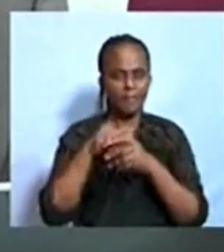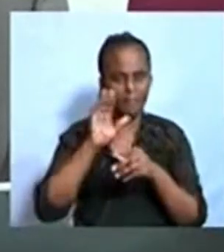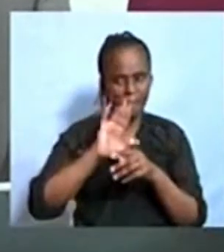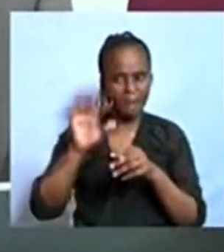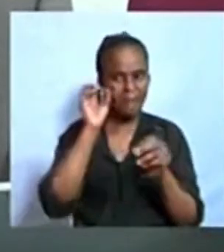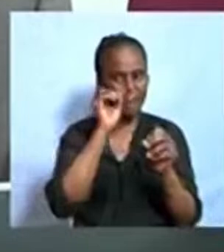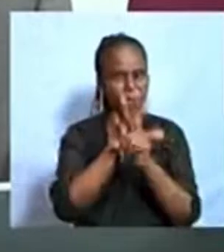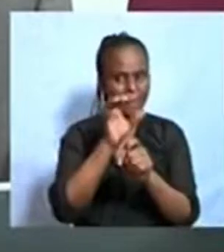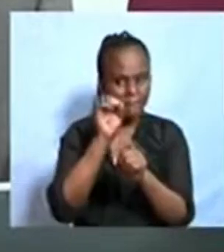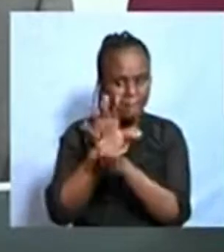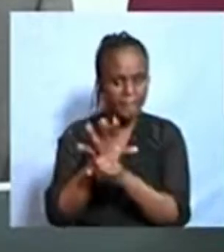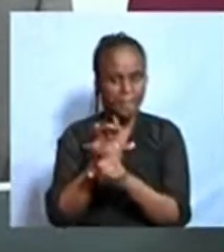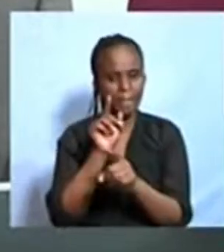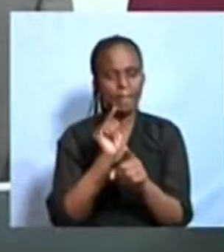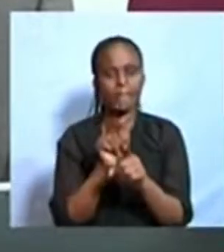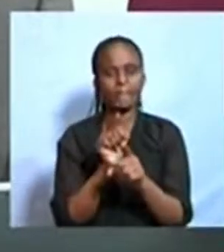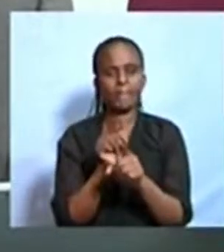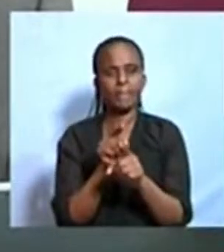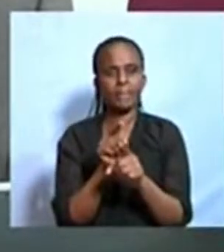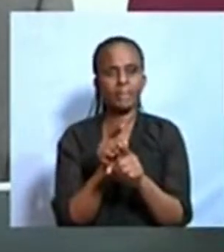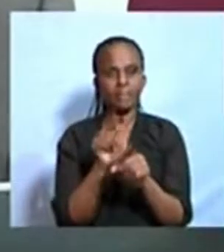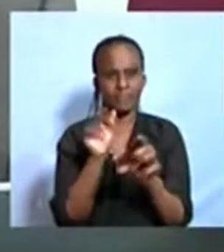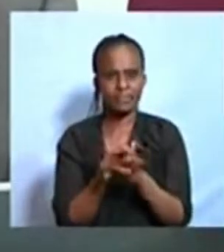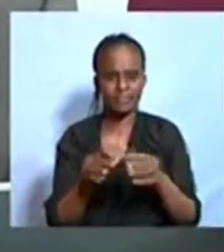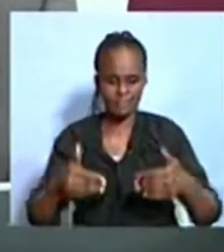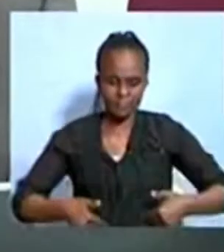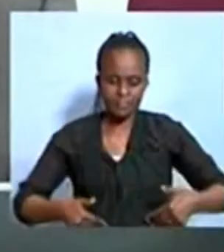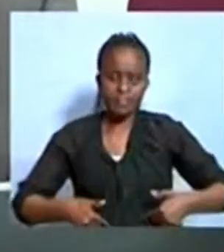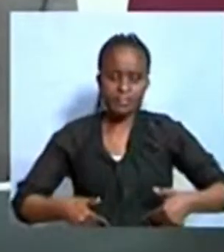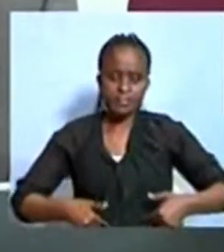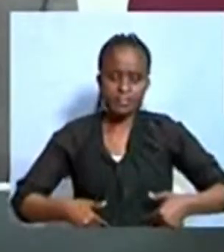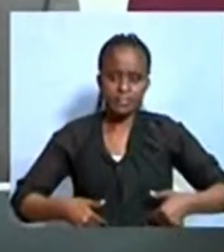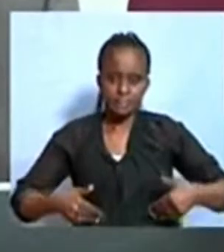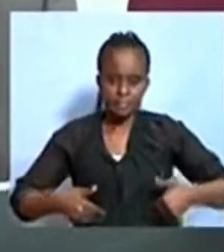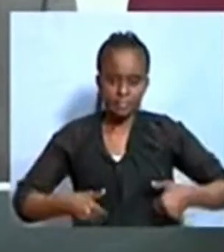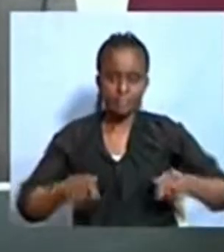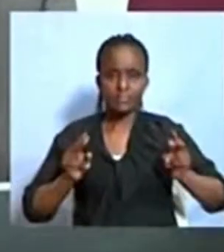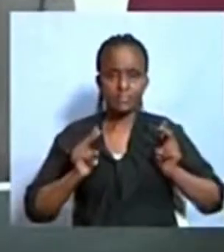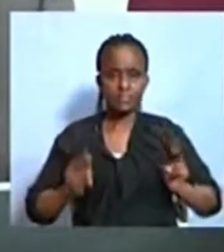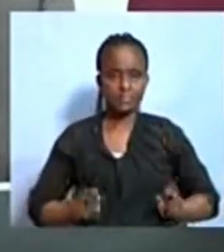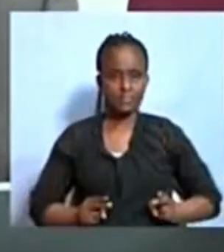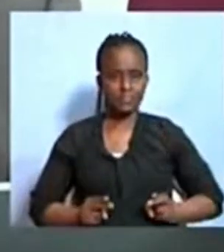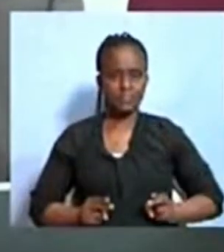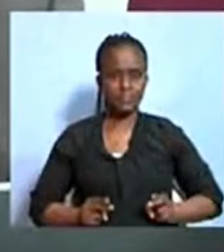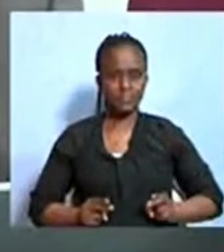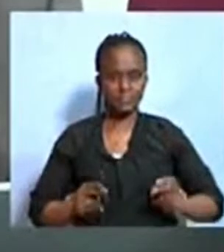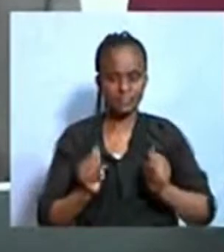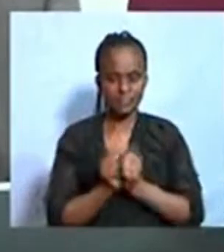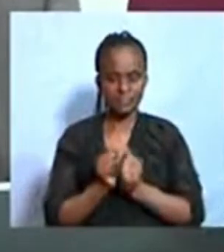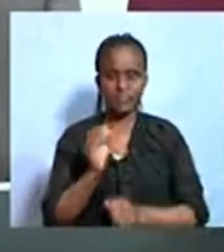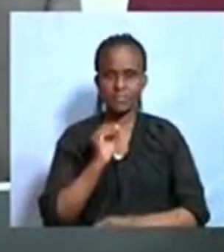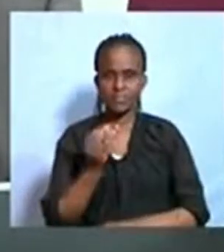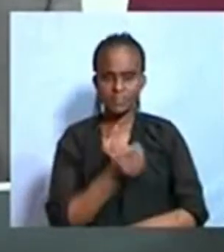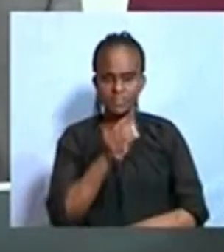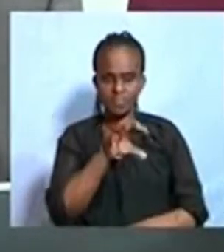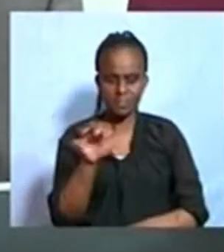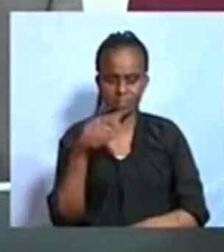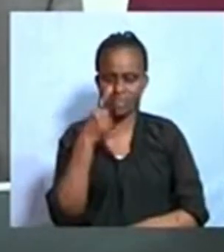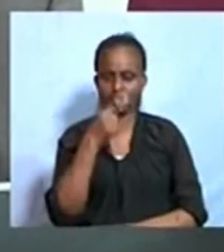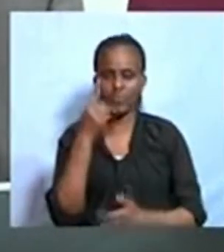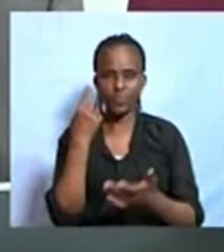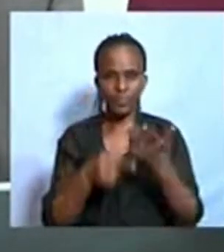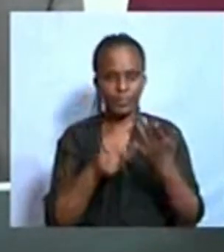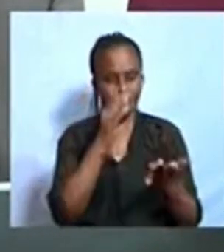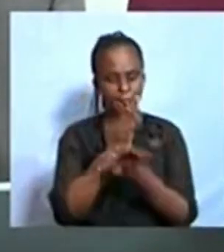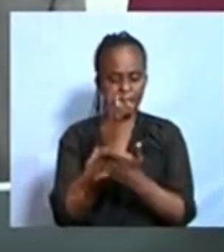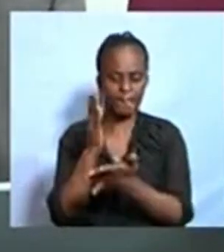impact on the adolescent health in terms of our children that are dropping out because of